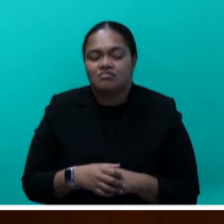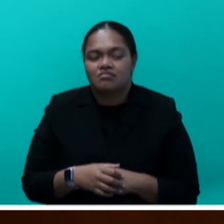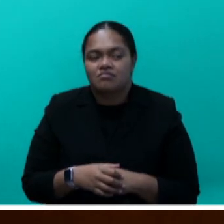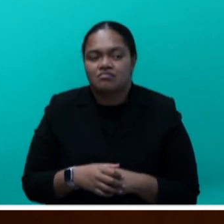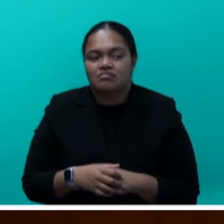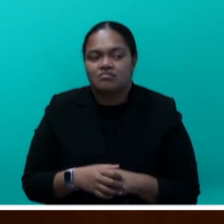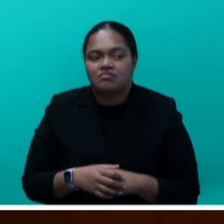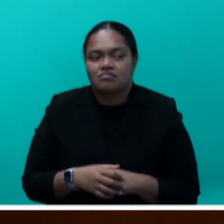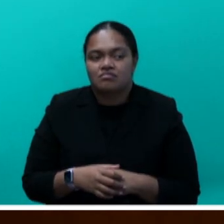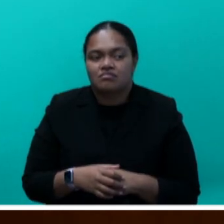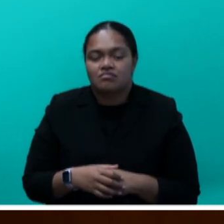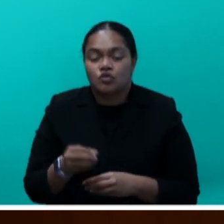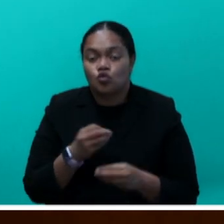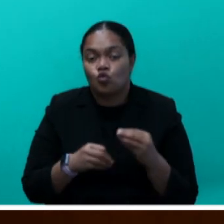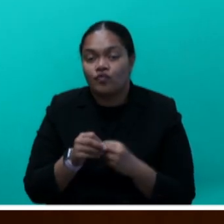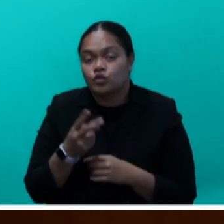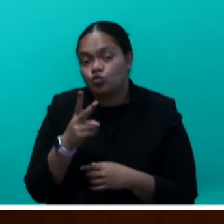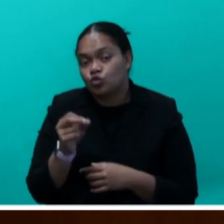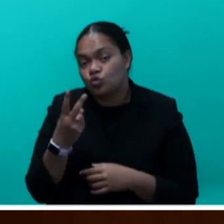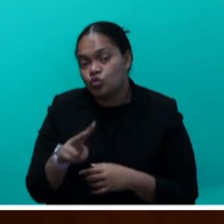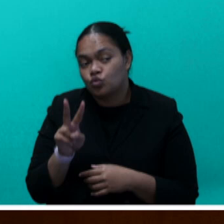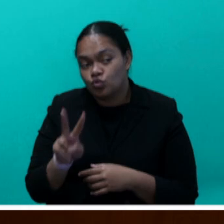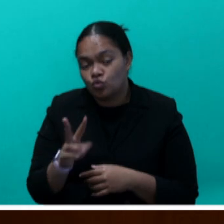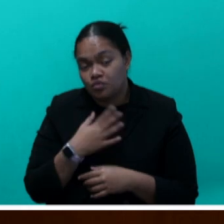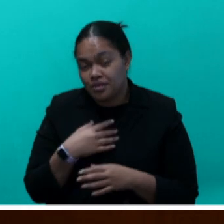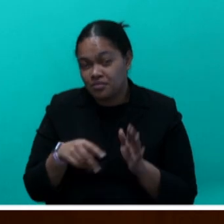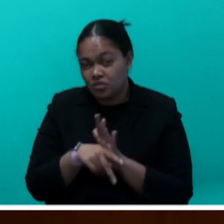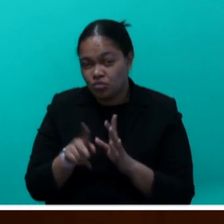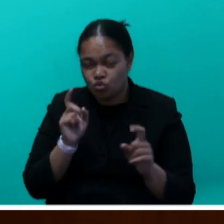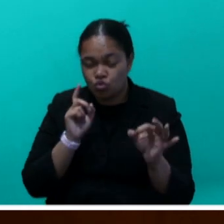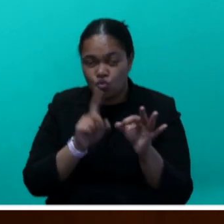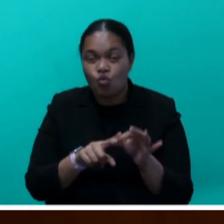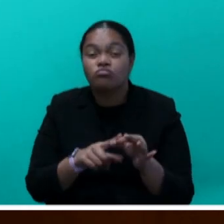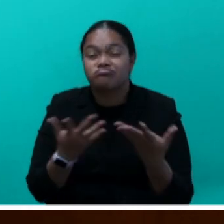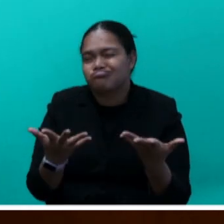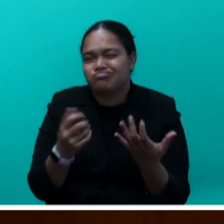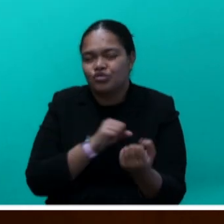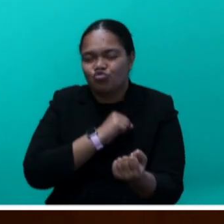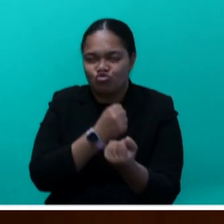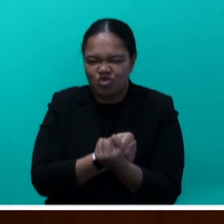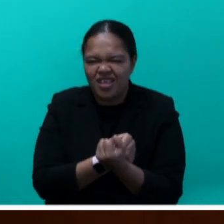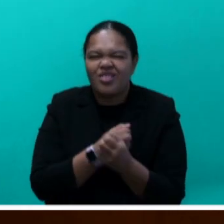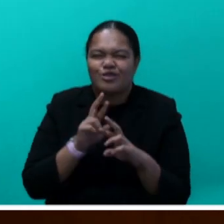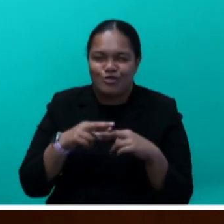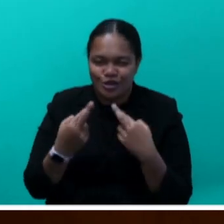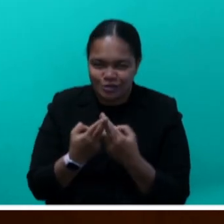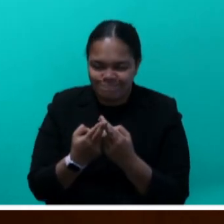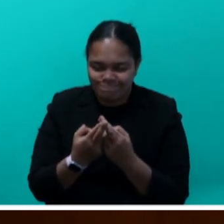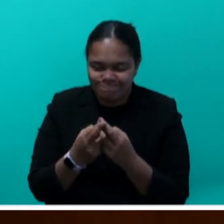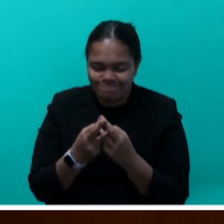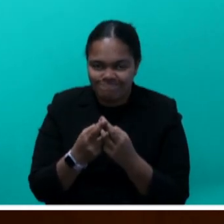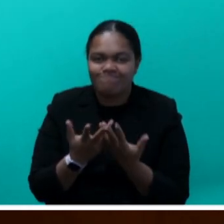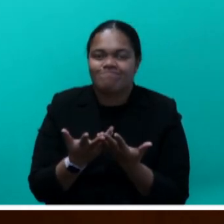Since assuming office in 2022, Mr. Speaker, sir, my primary goal has been to strengthen relationships with